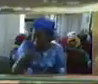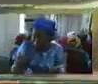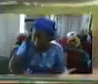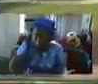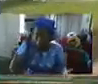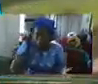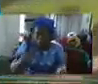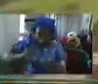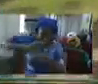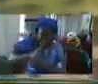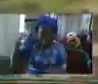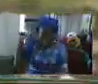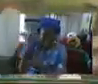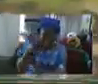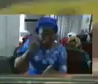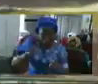So